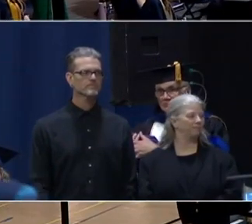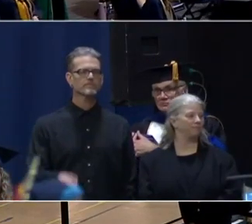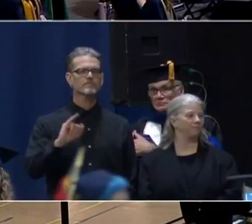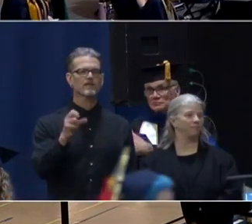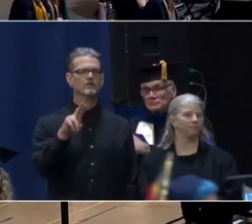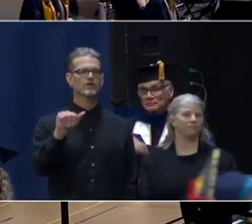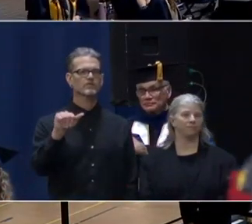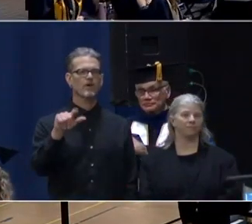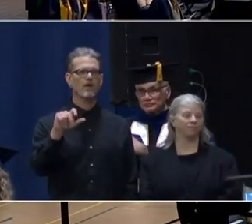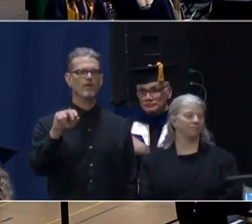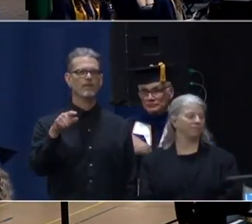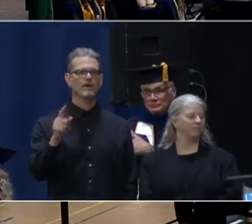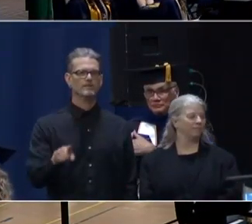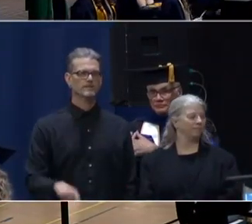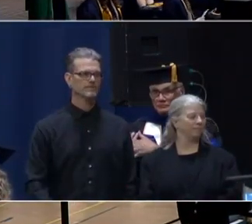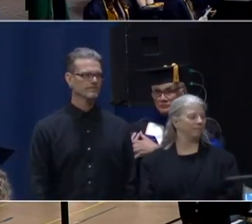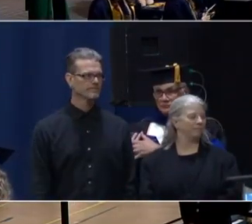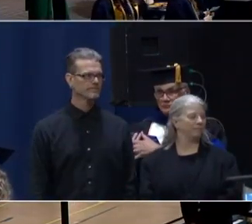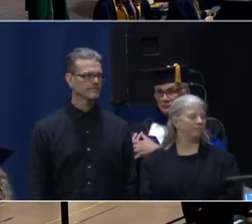Joshua Lopez.